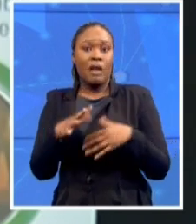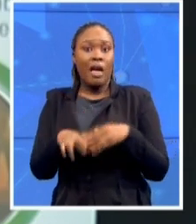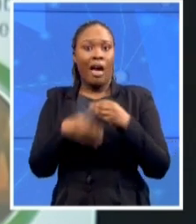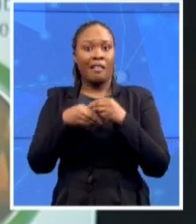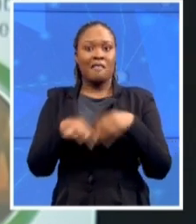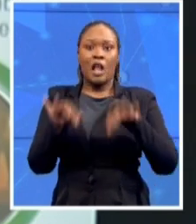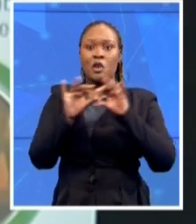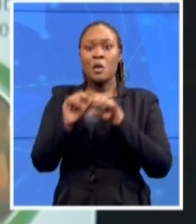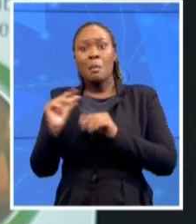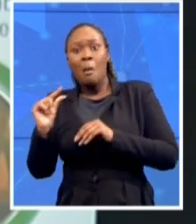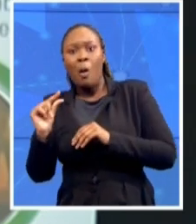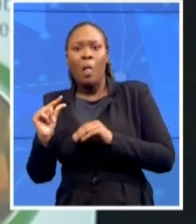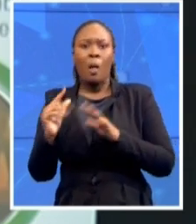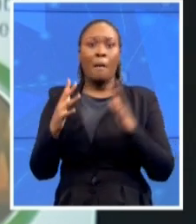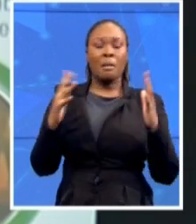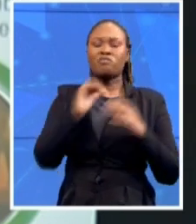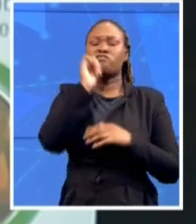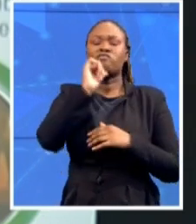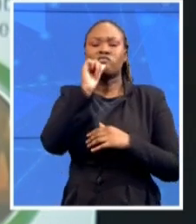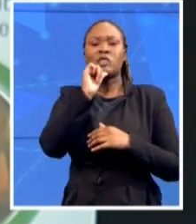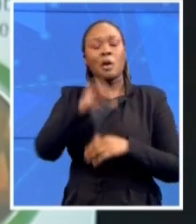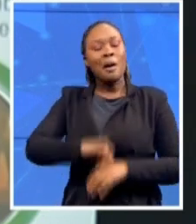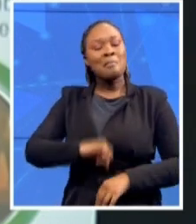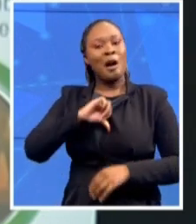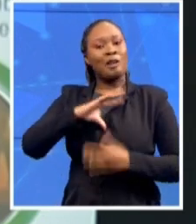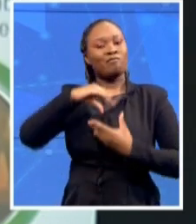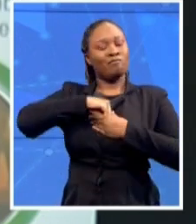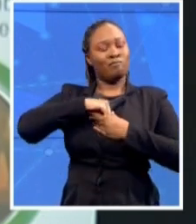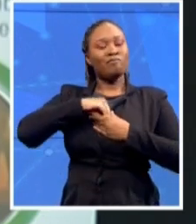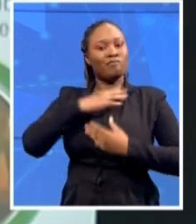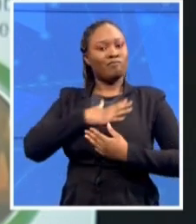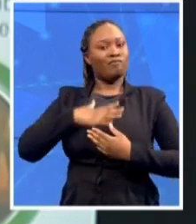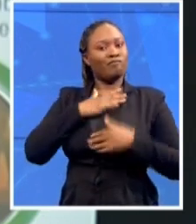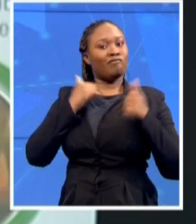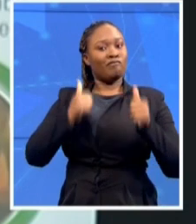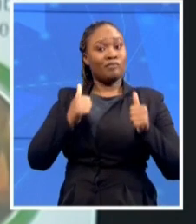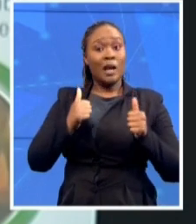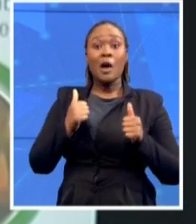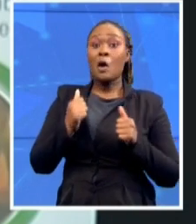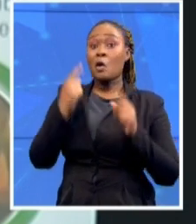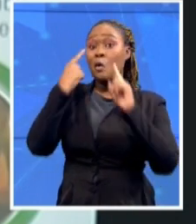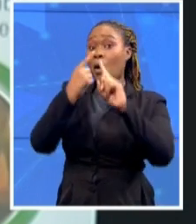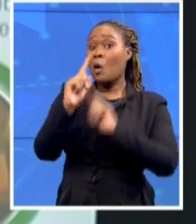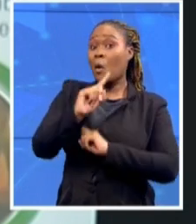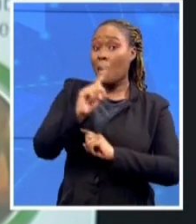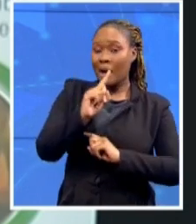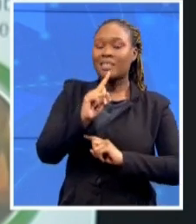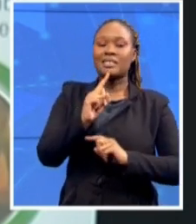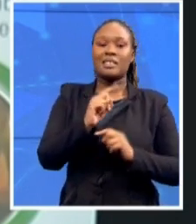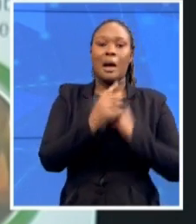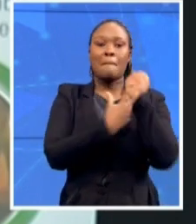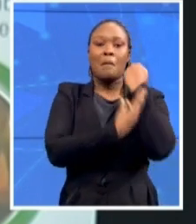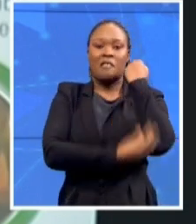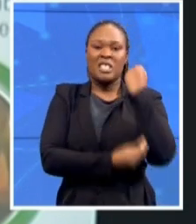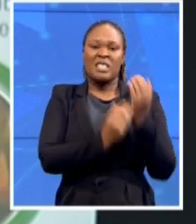to the progressive, poverty-ending goal of sustainable energy security in Cape Town and the